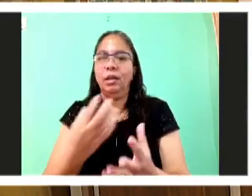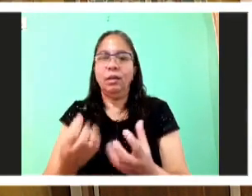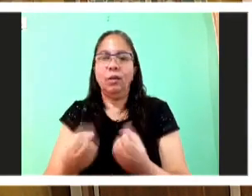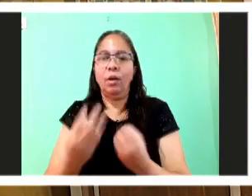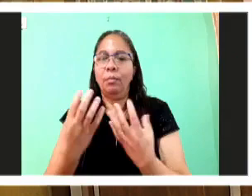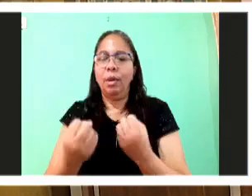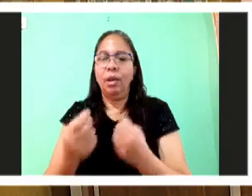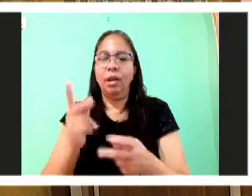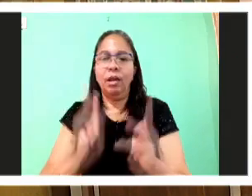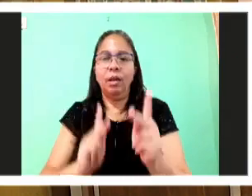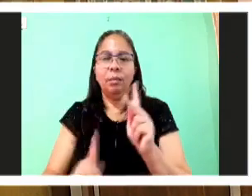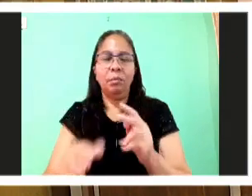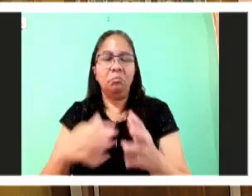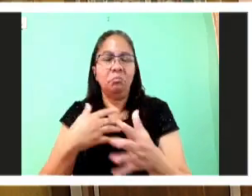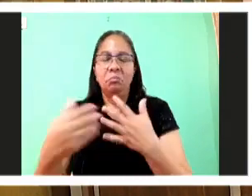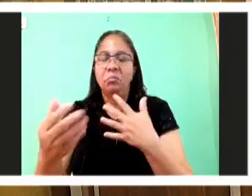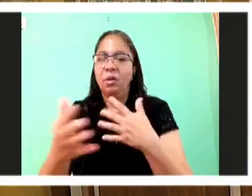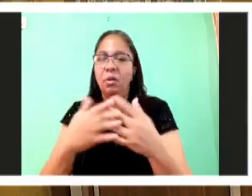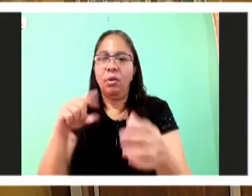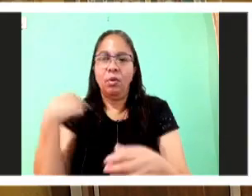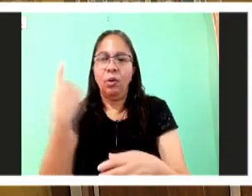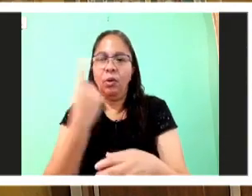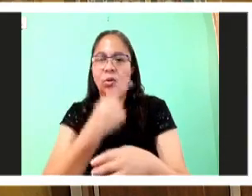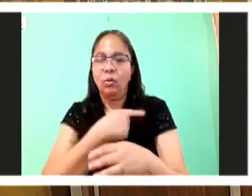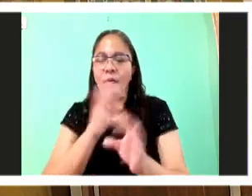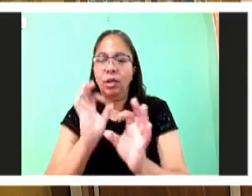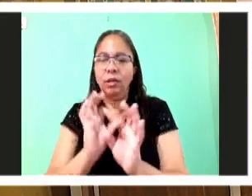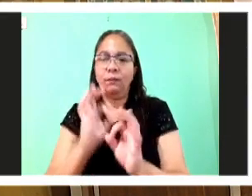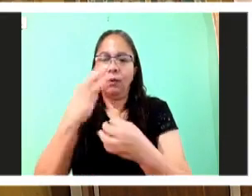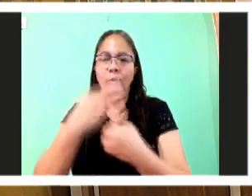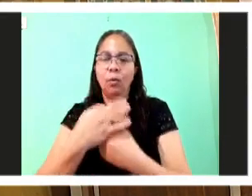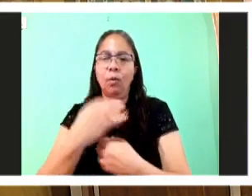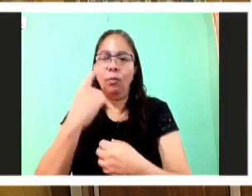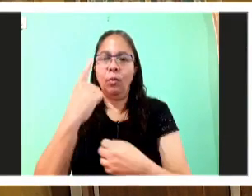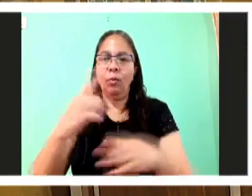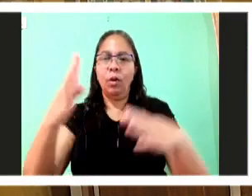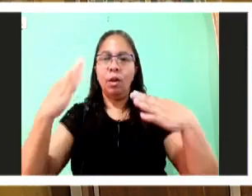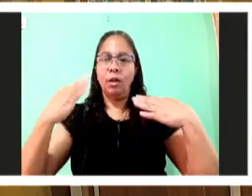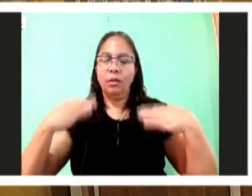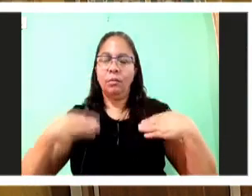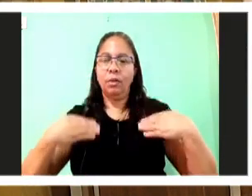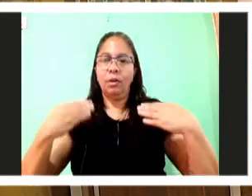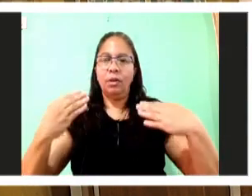though many, form one body,